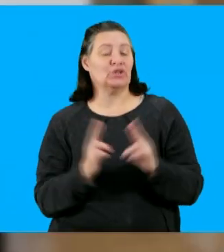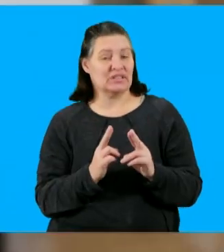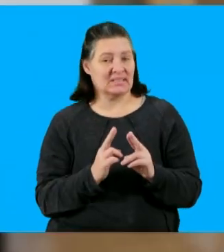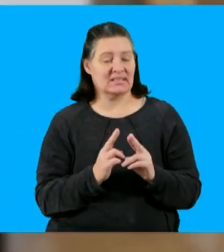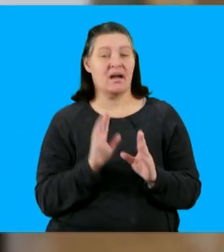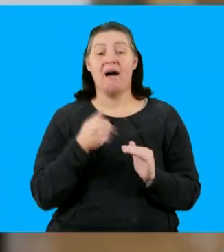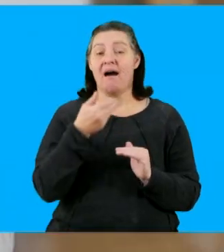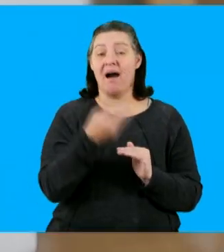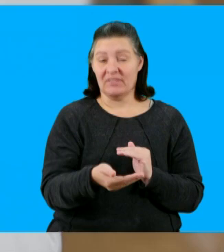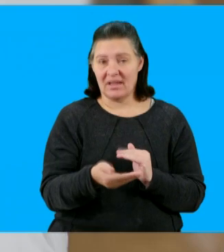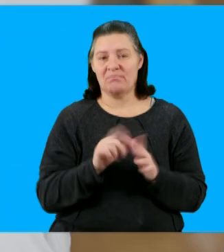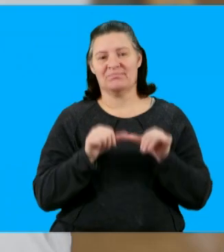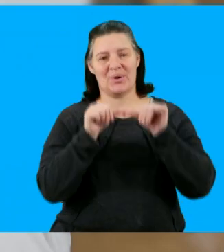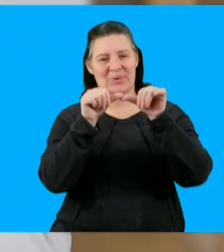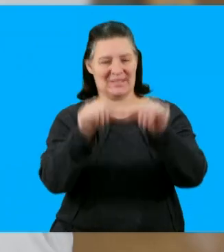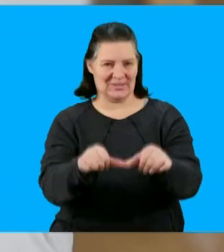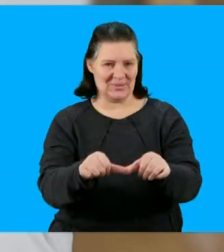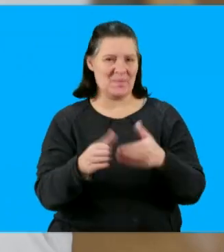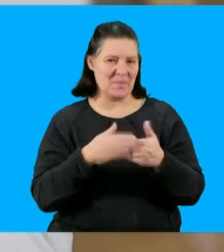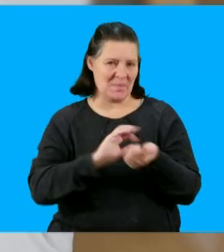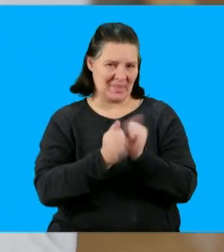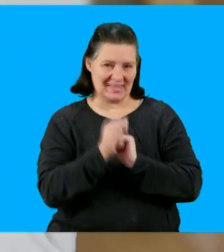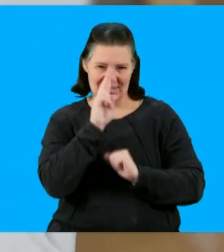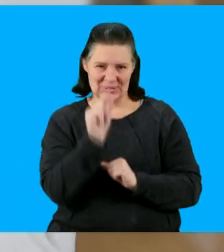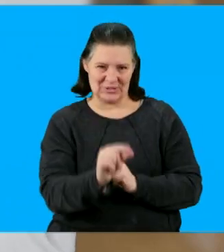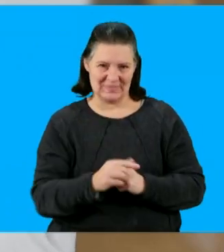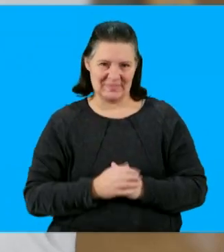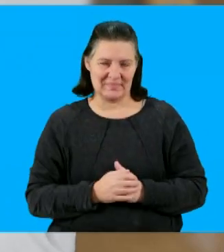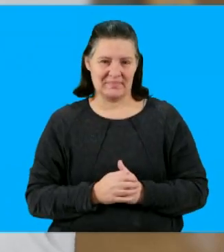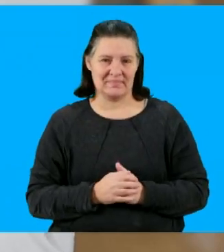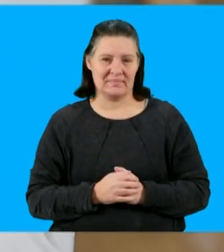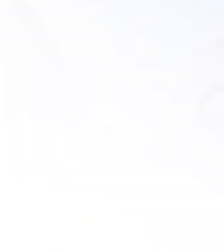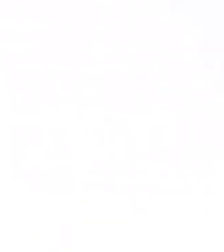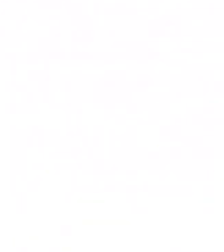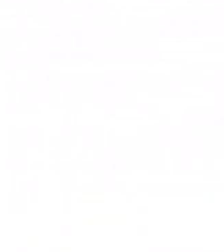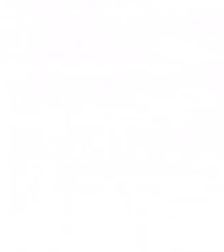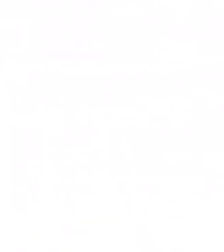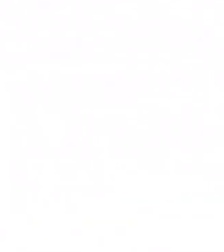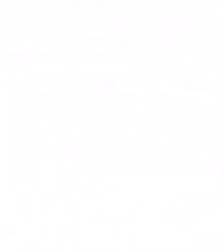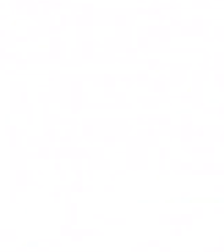a short advert break. After the break, we'll continue with more maths. See you now.